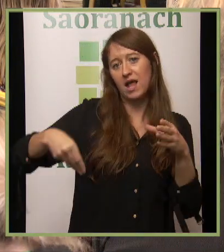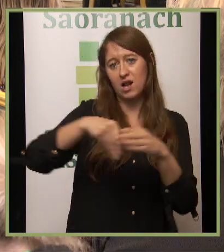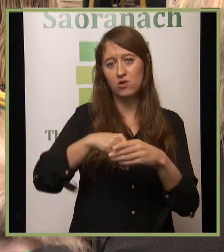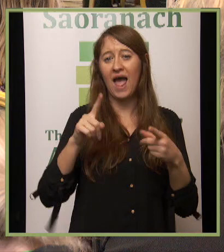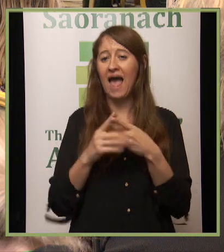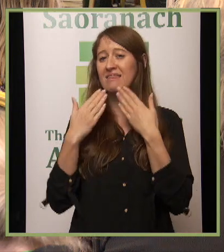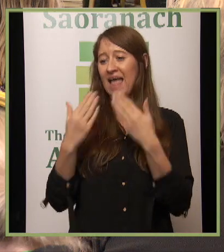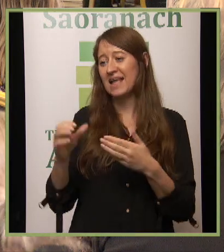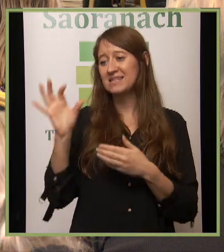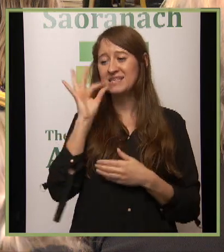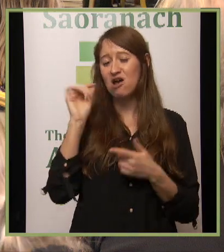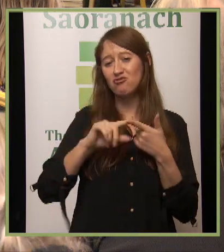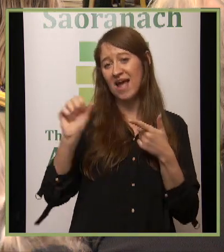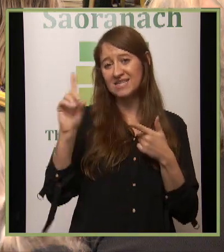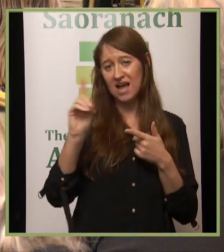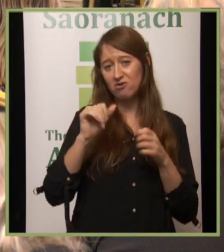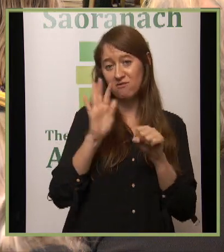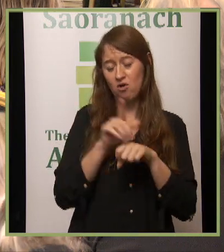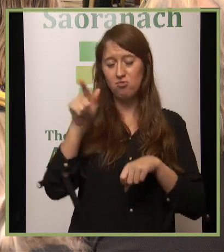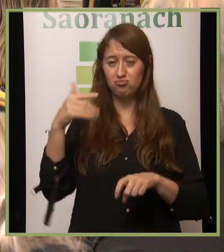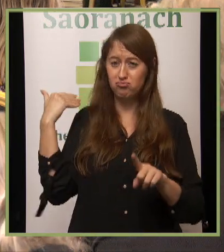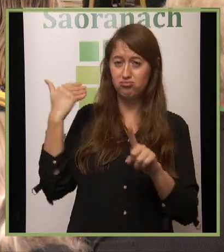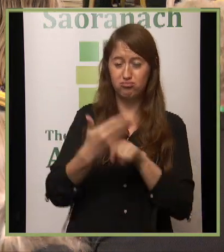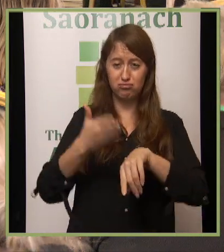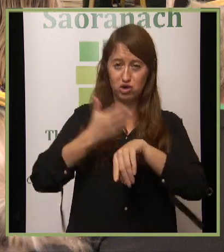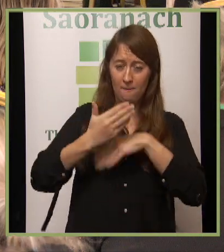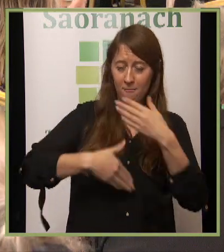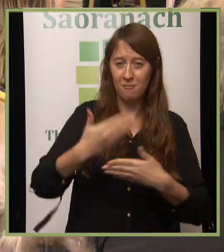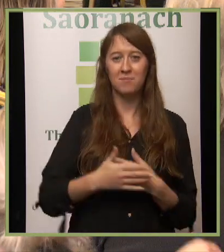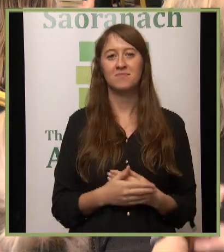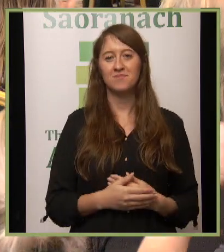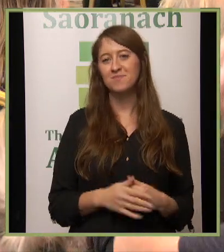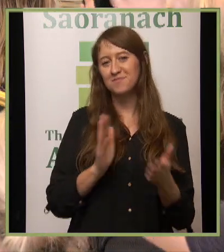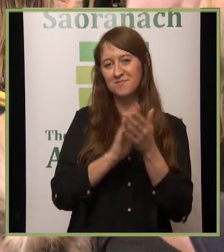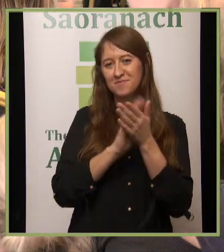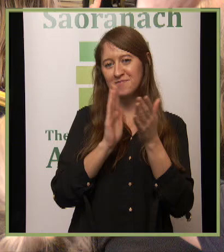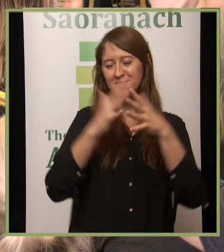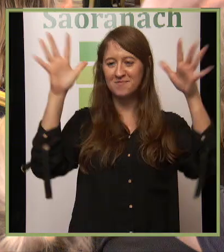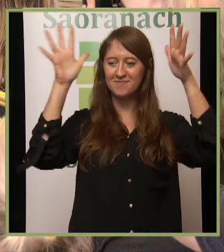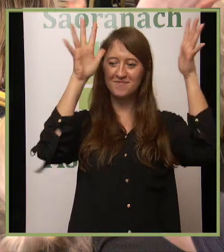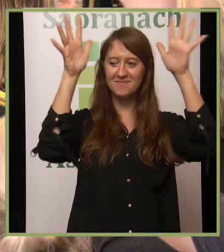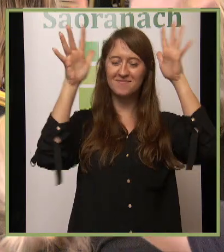to Sarah and Darren for doing such a great job on that. And sorry, yes, round of applause.